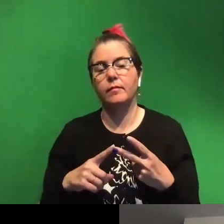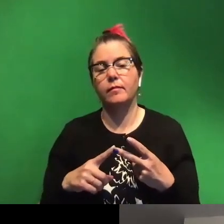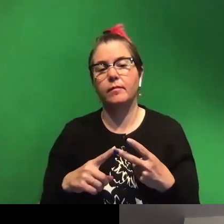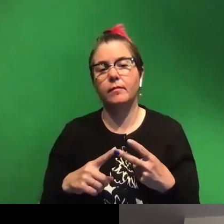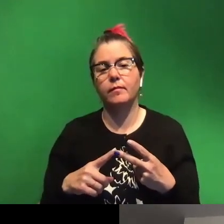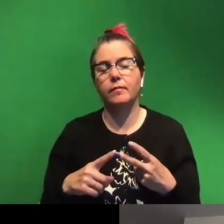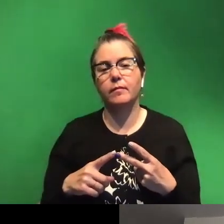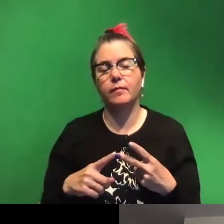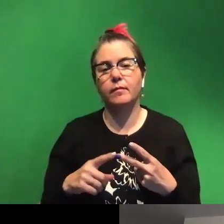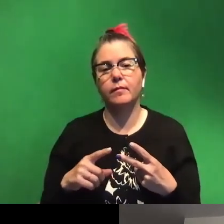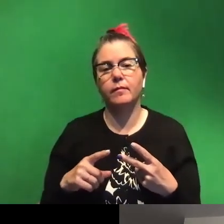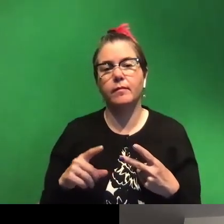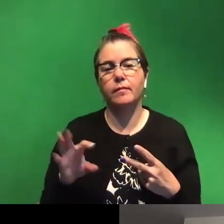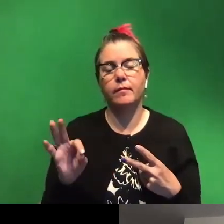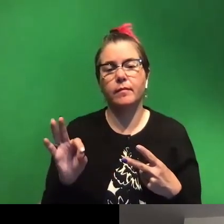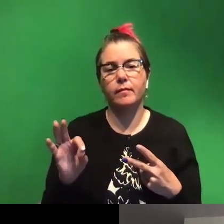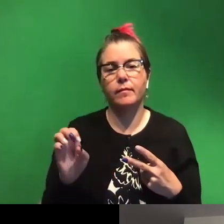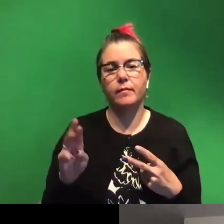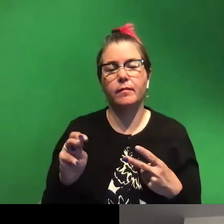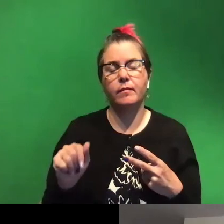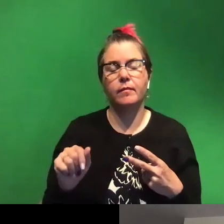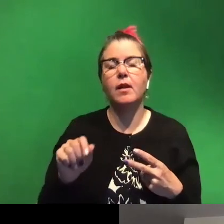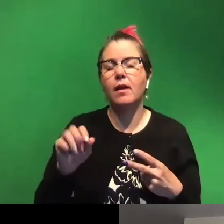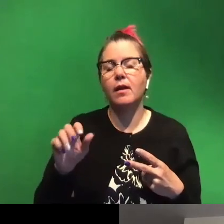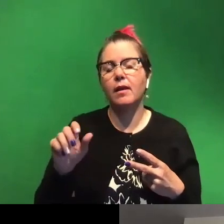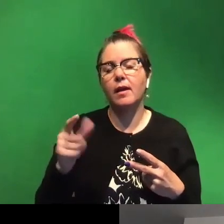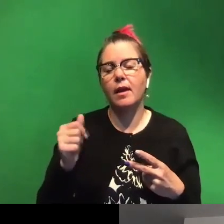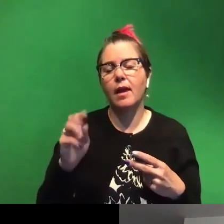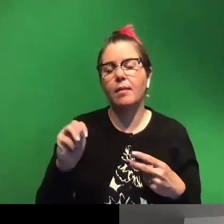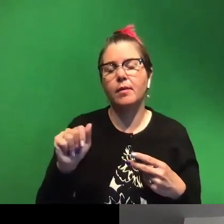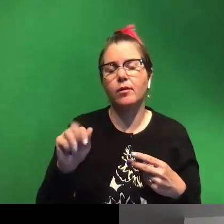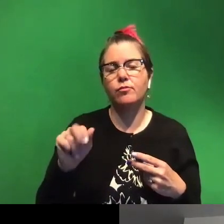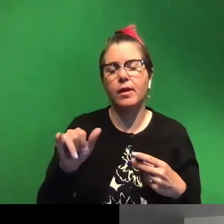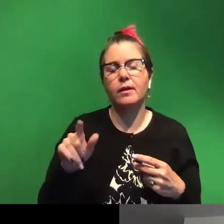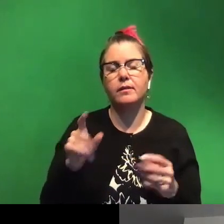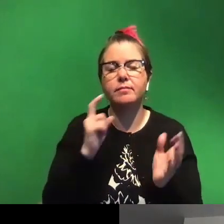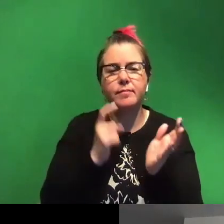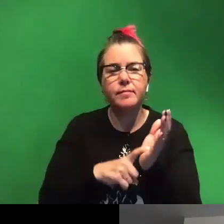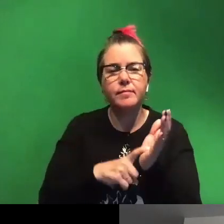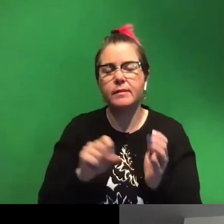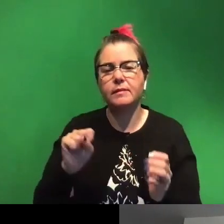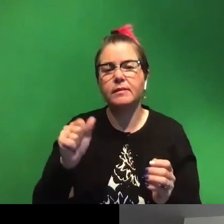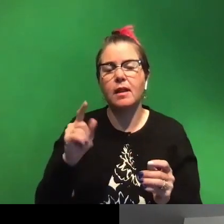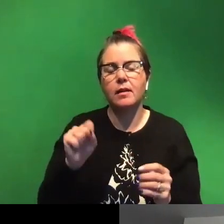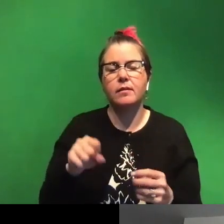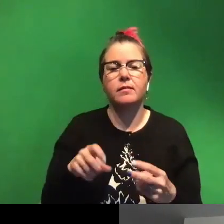Fermi. Fermi, the gamma ray detector satellite. So we can detect gravitational waves or